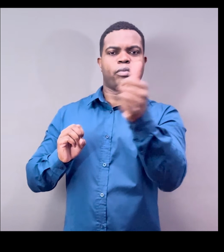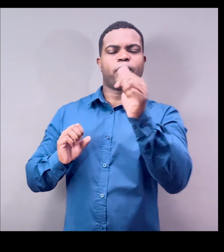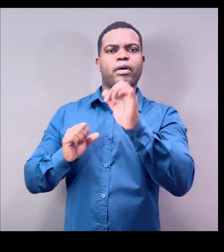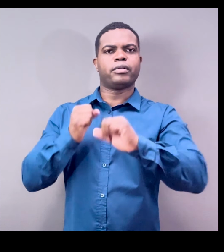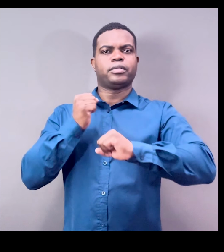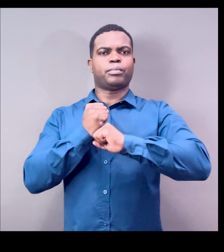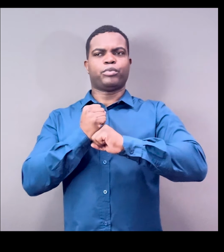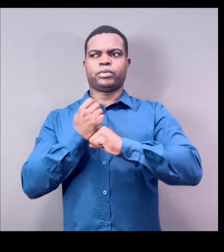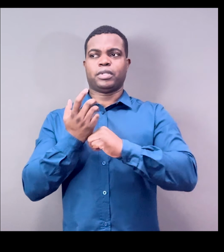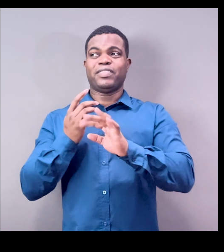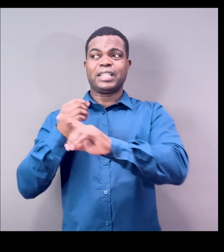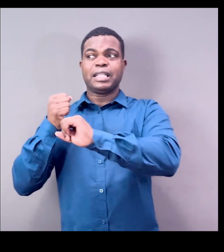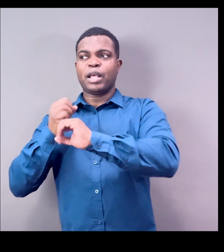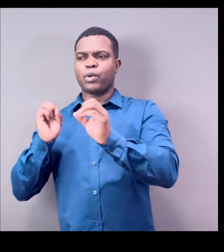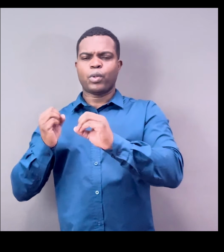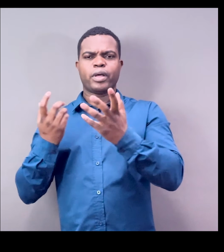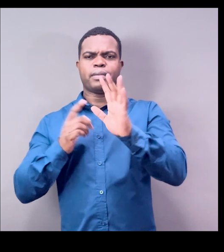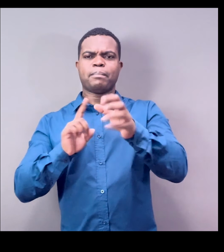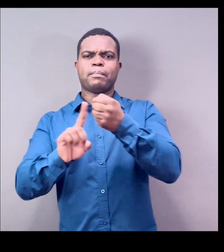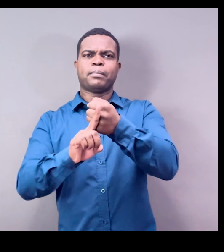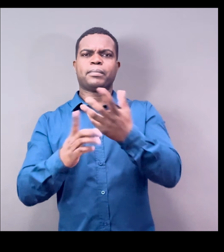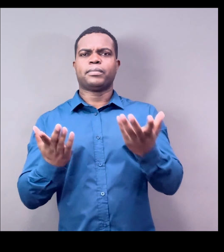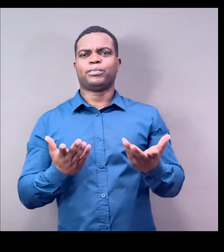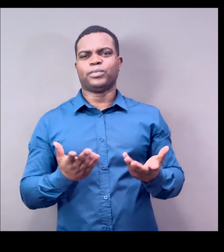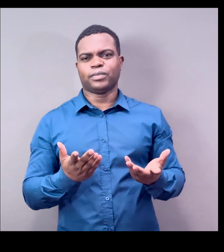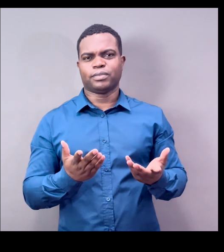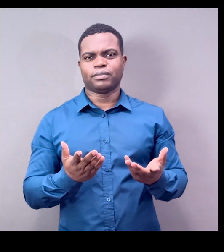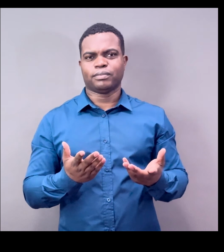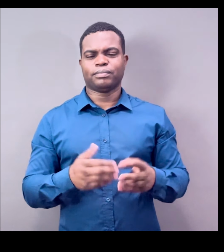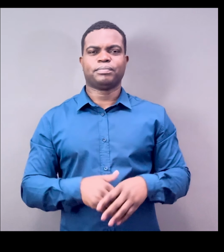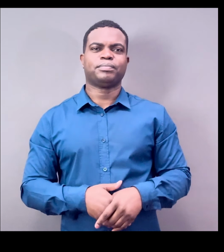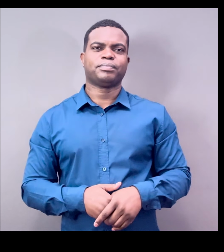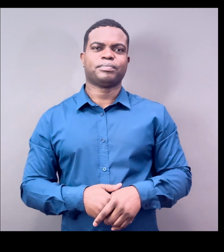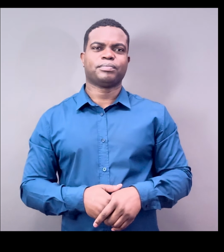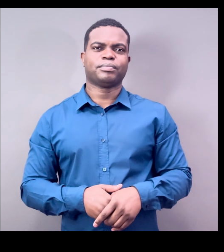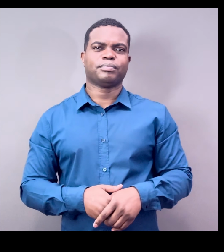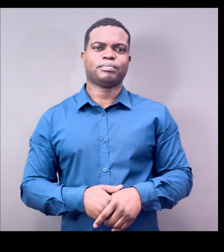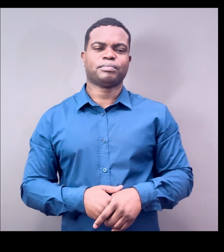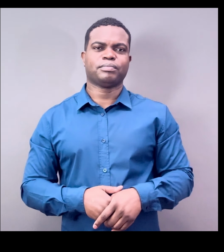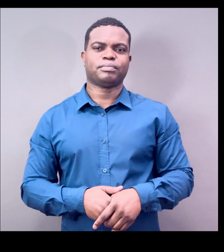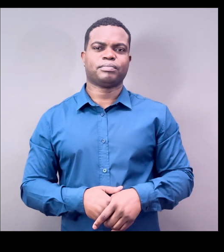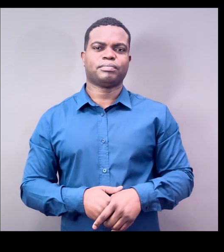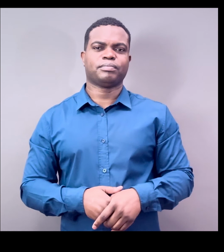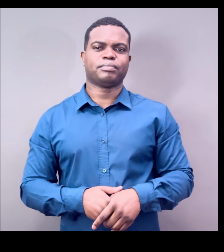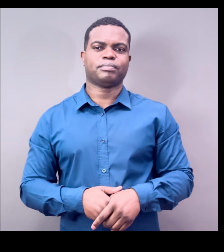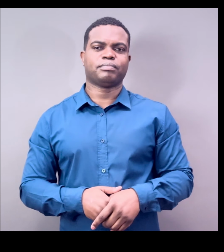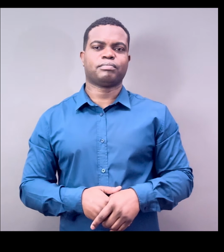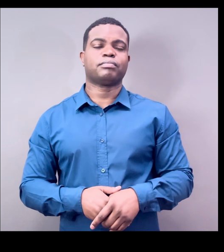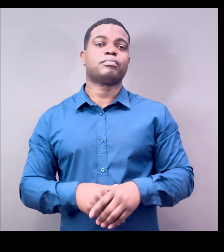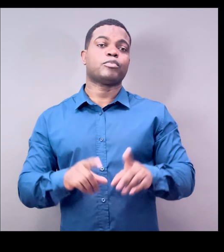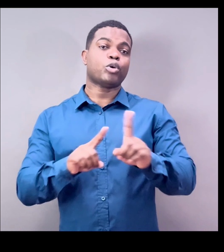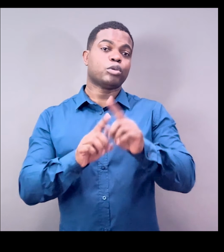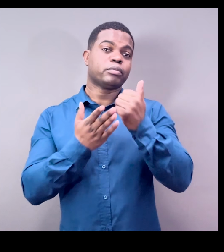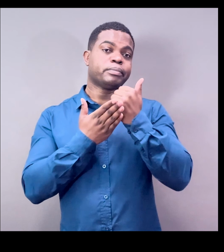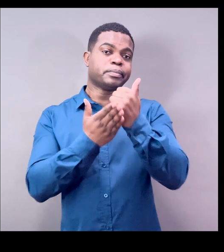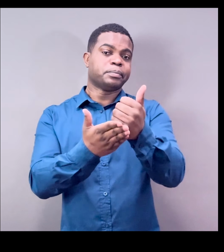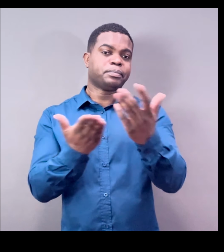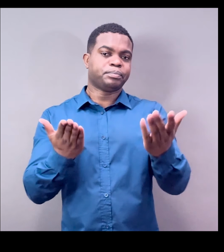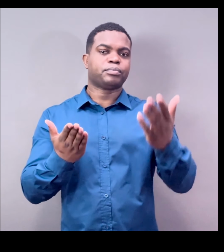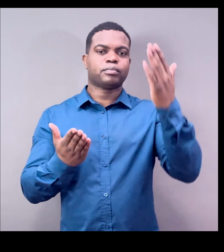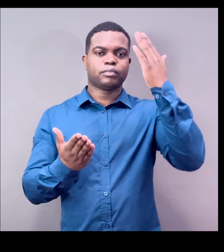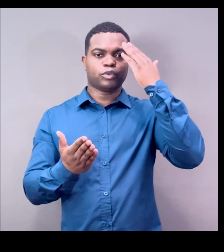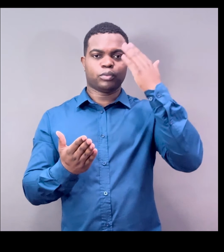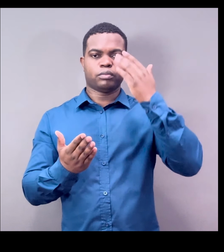affect your community engagement efforts? It will also help you to determine who has